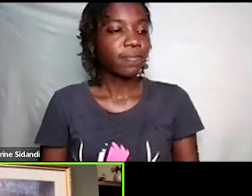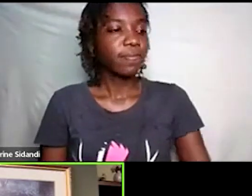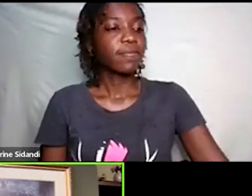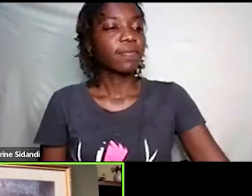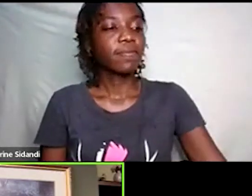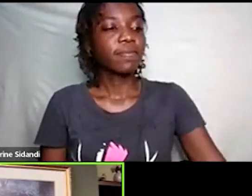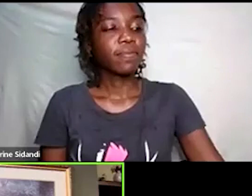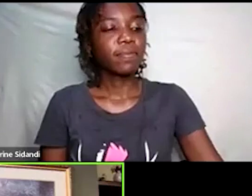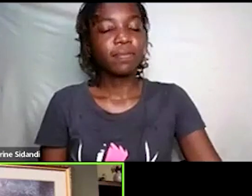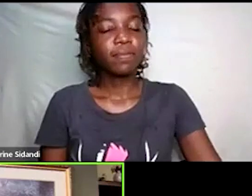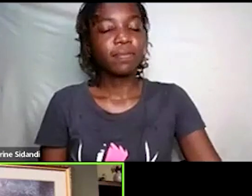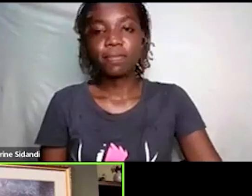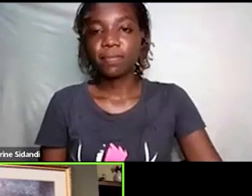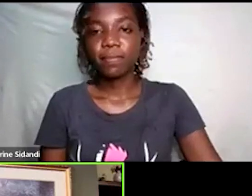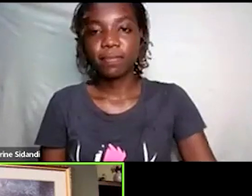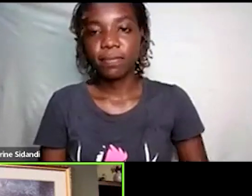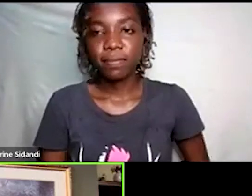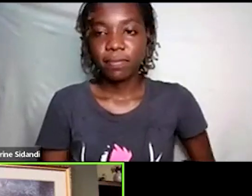right.